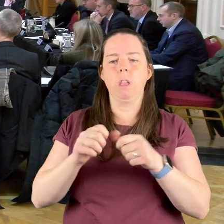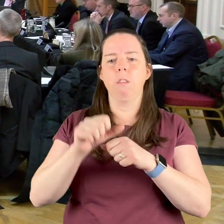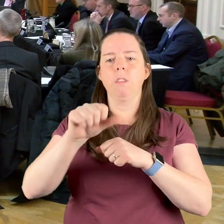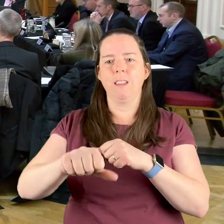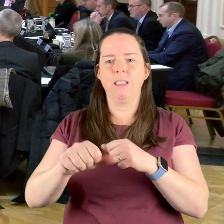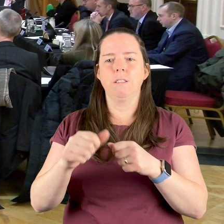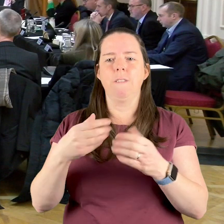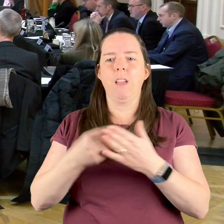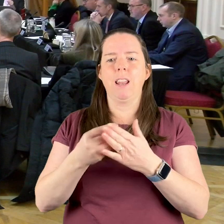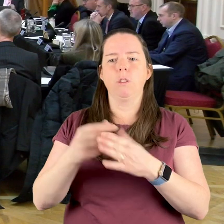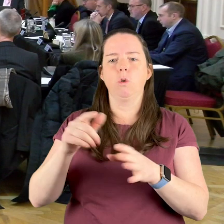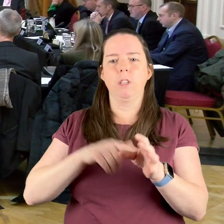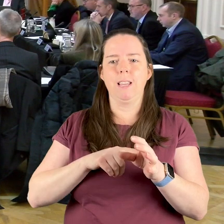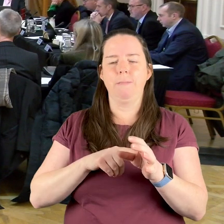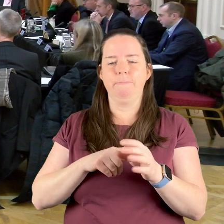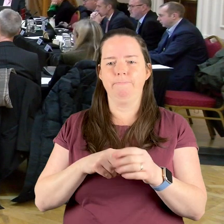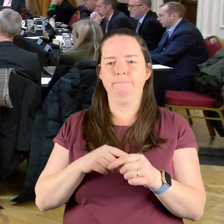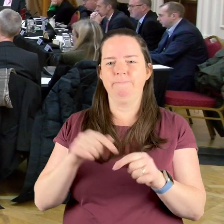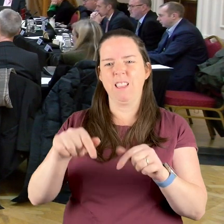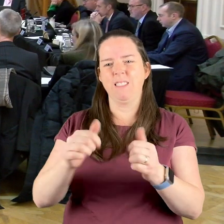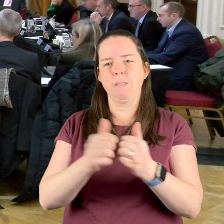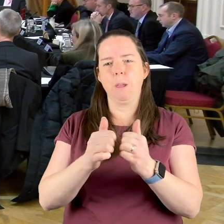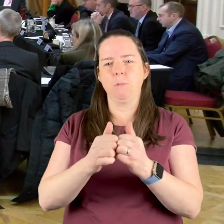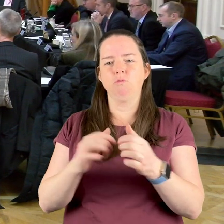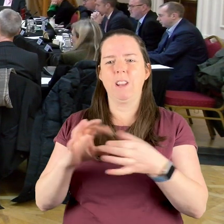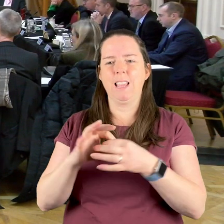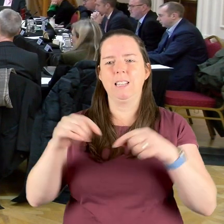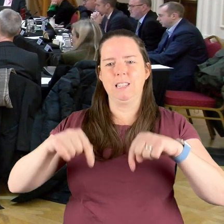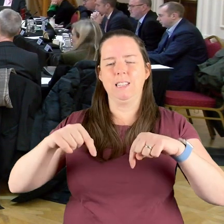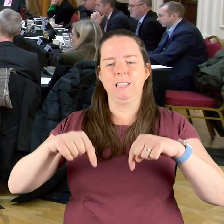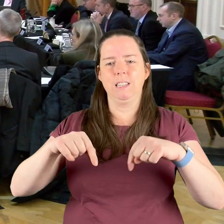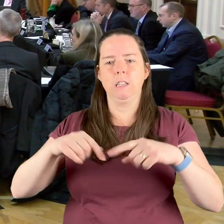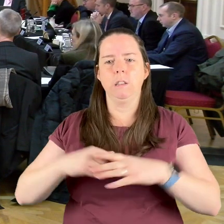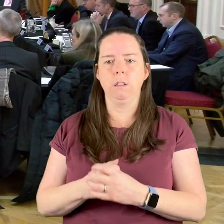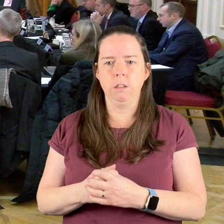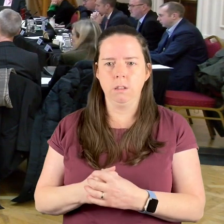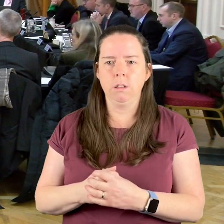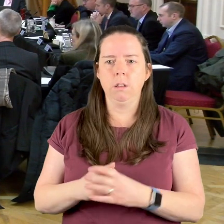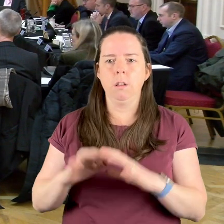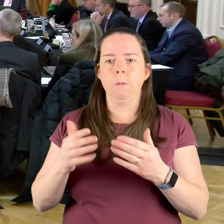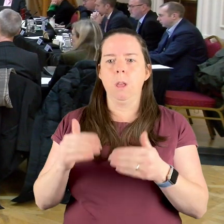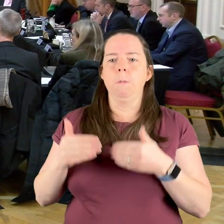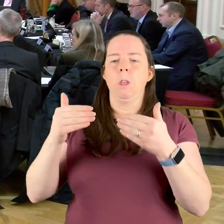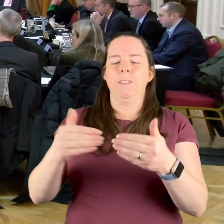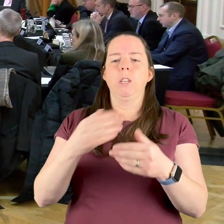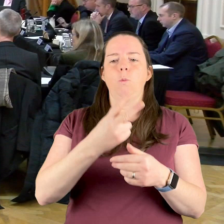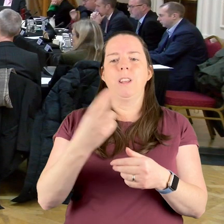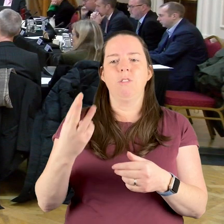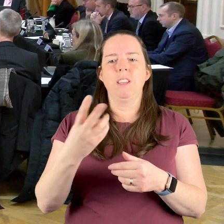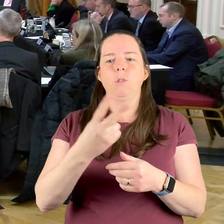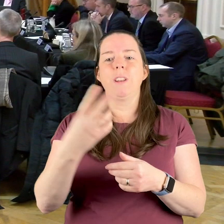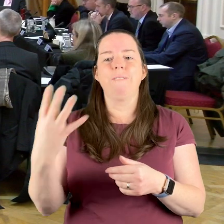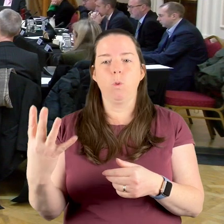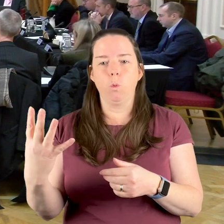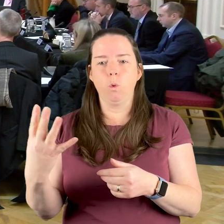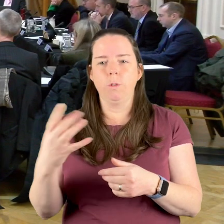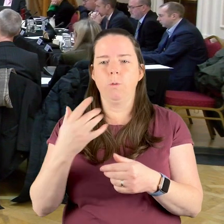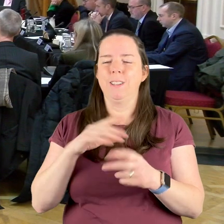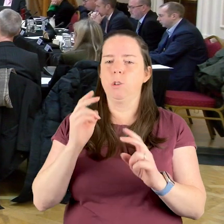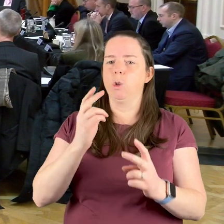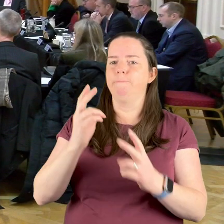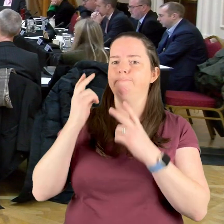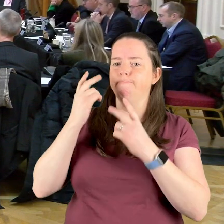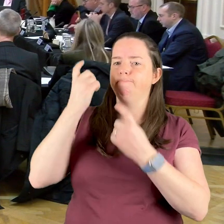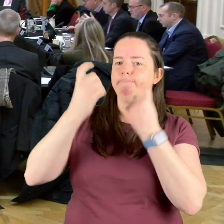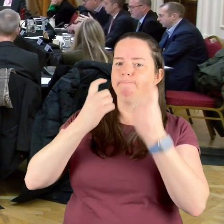that as we move into the forthcoming financial year, which this paper relates, as I say, to this one, but as we move into 23-24,